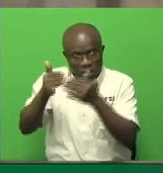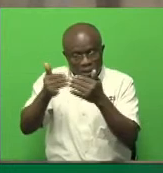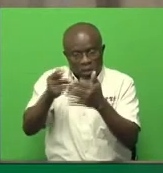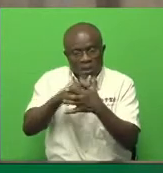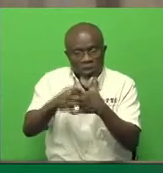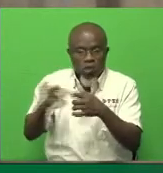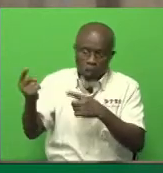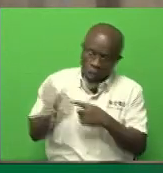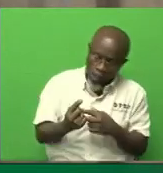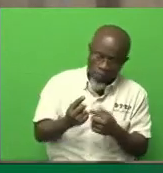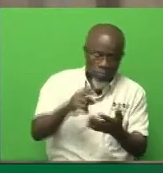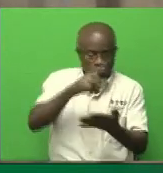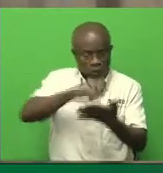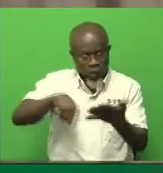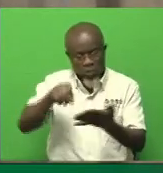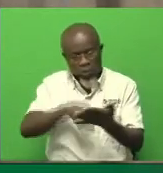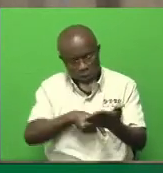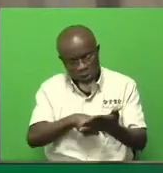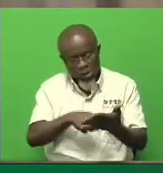so